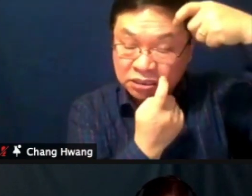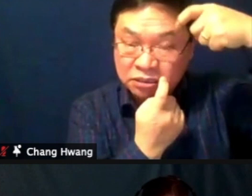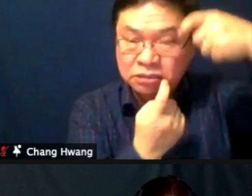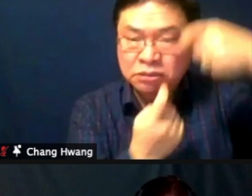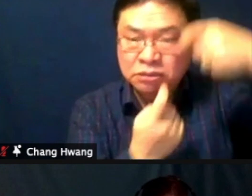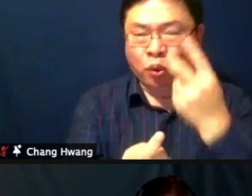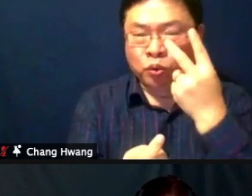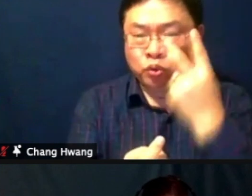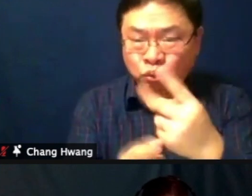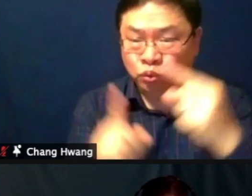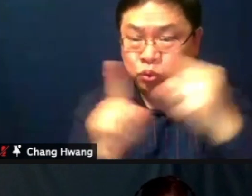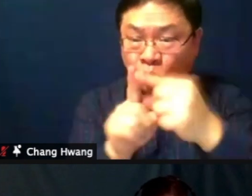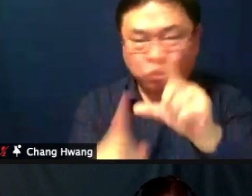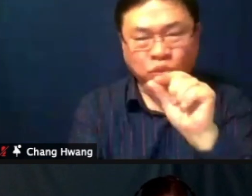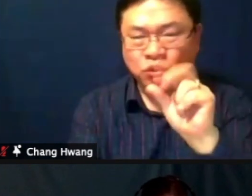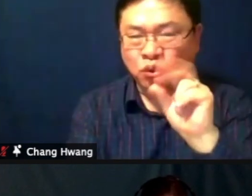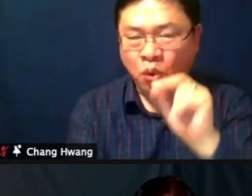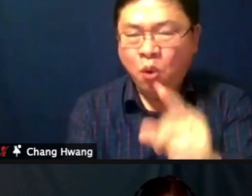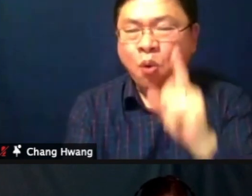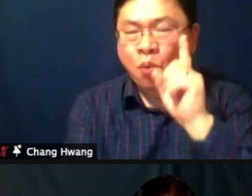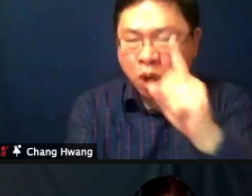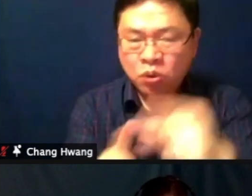For example, this sign right here I'm showing you.